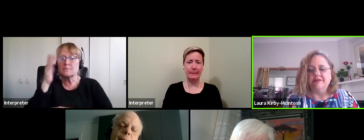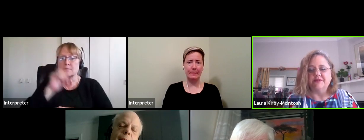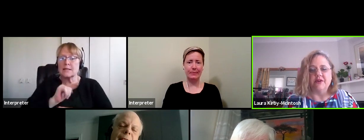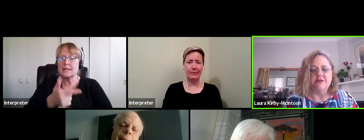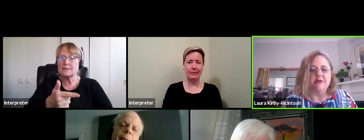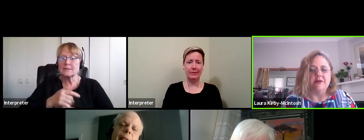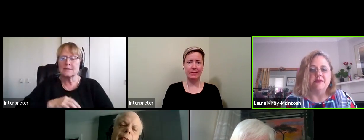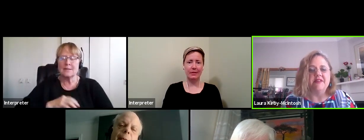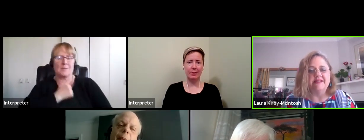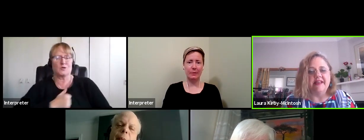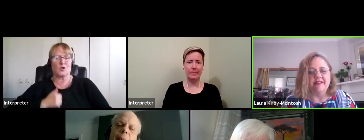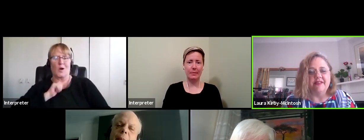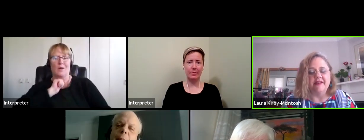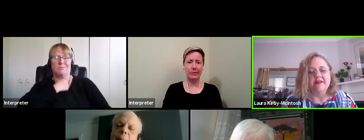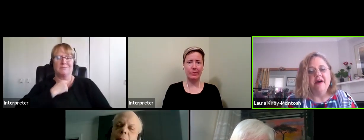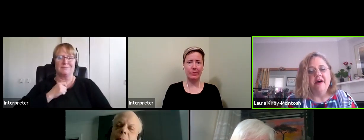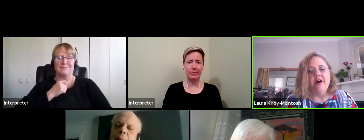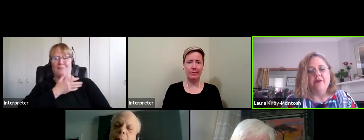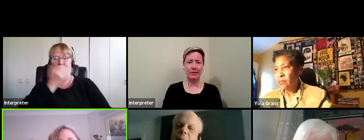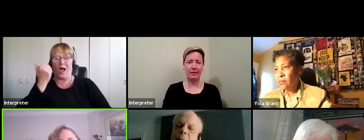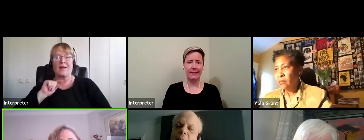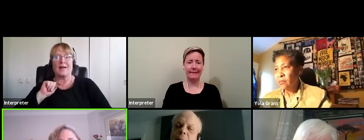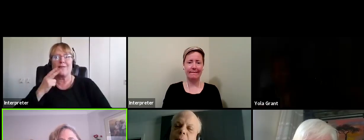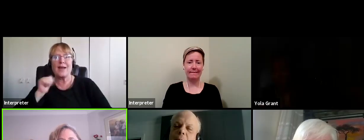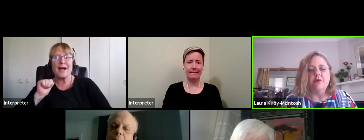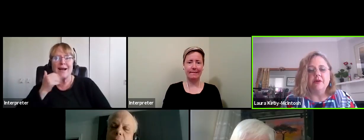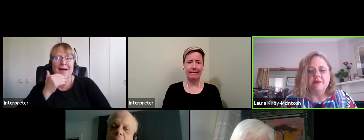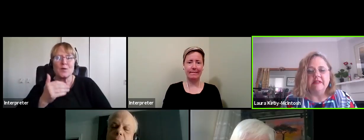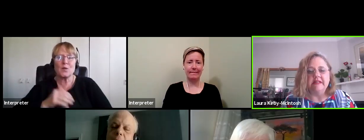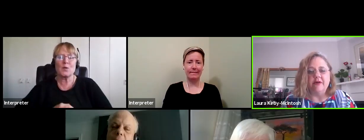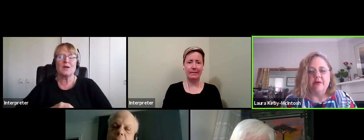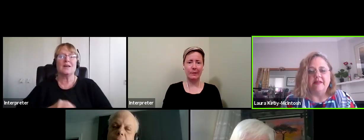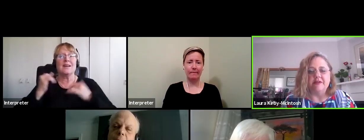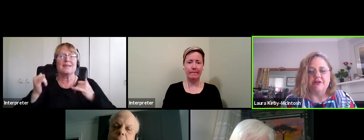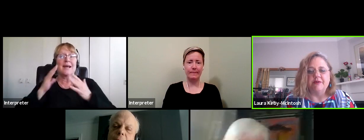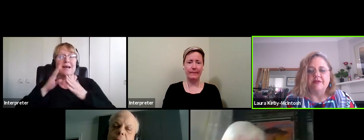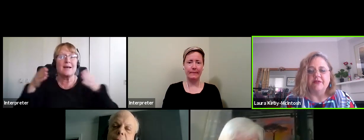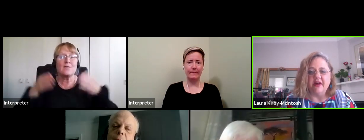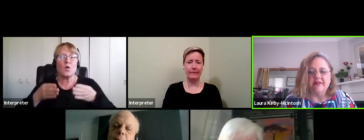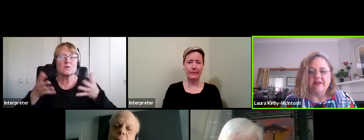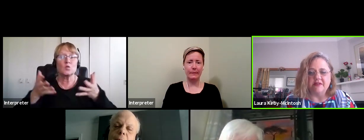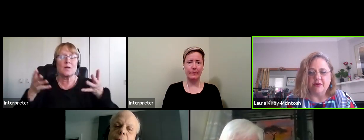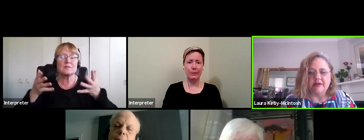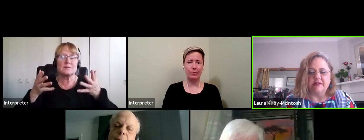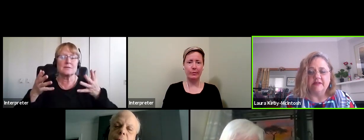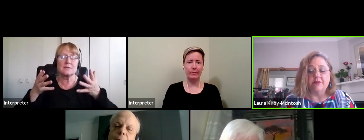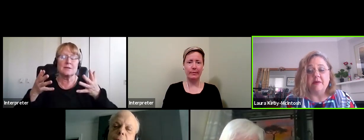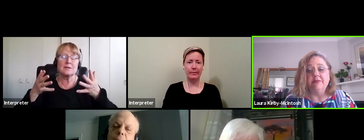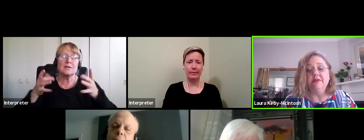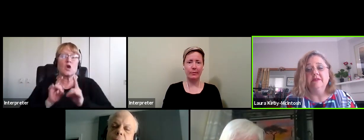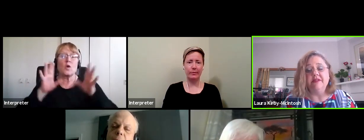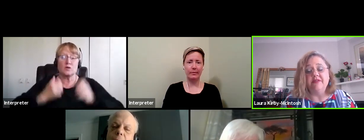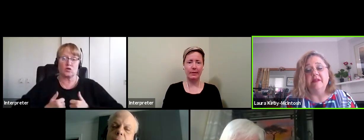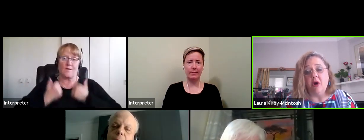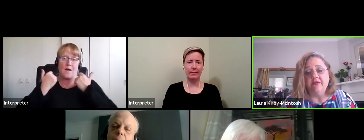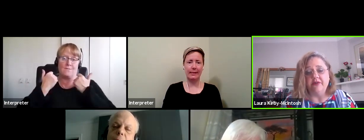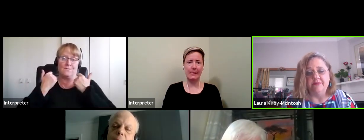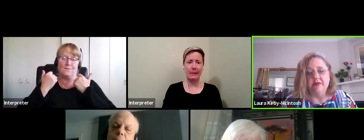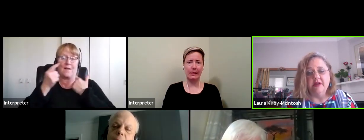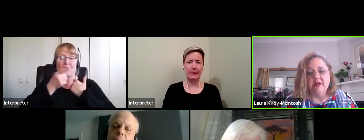Sorry, just forgot to unmute. Thanks again, Thea. All right, we're going to look more closely now at the issue of surviving this crisis for people living